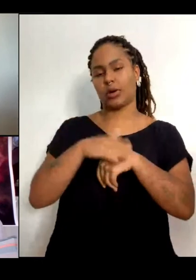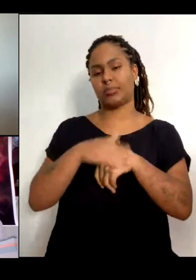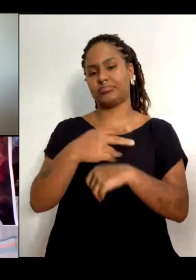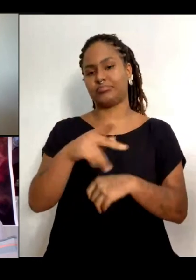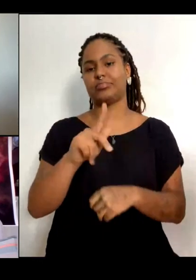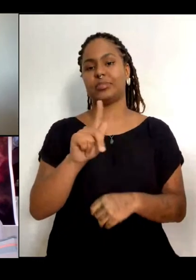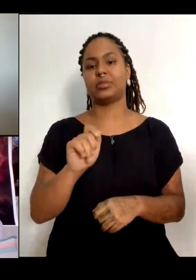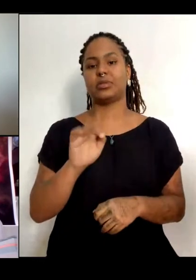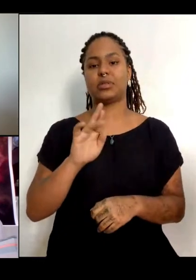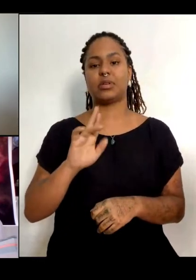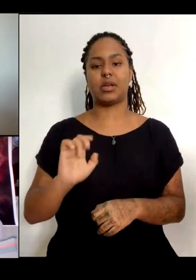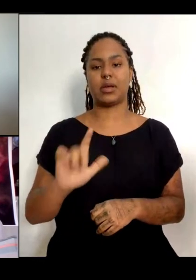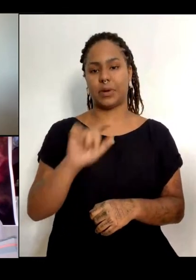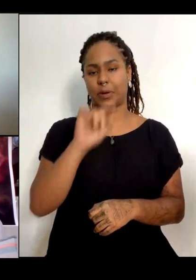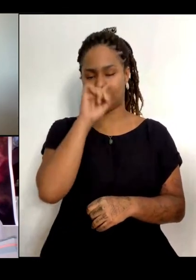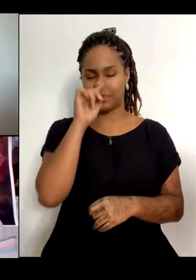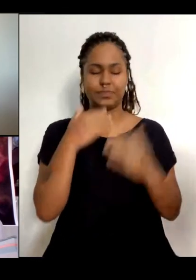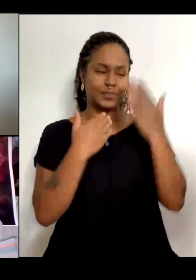foreign